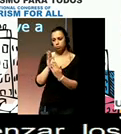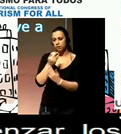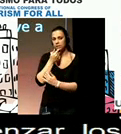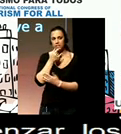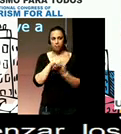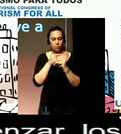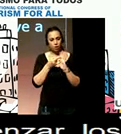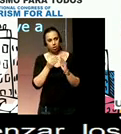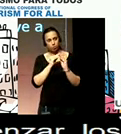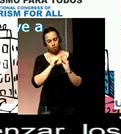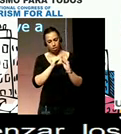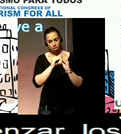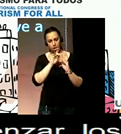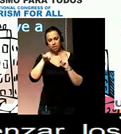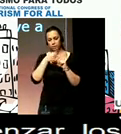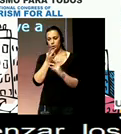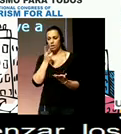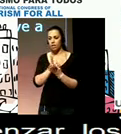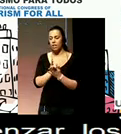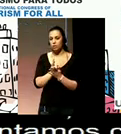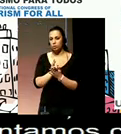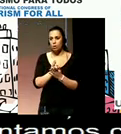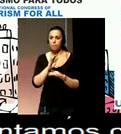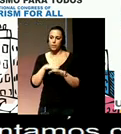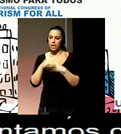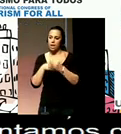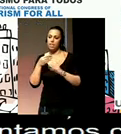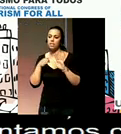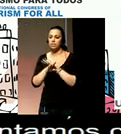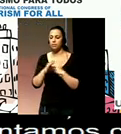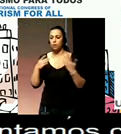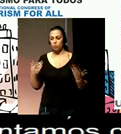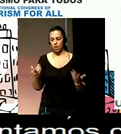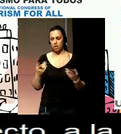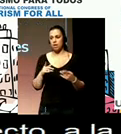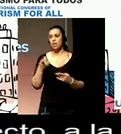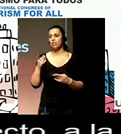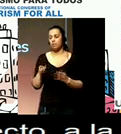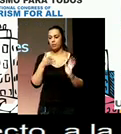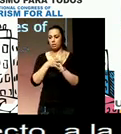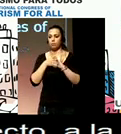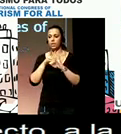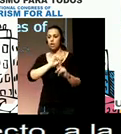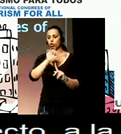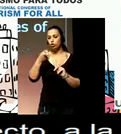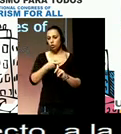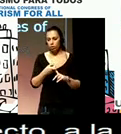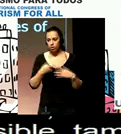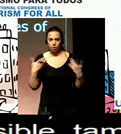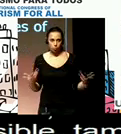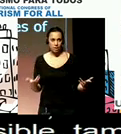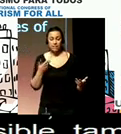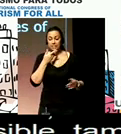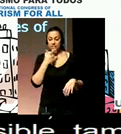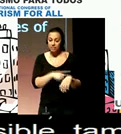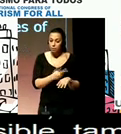more accessible. Also, maybe just to show a few slides of some solutions. And finally, if there's time, I will talk